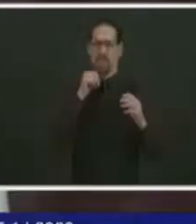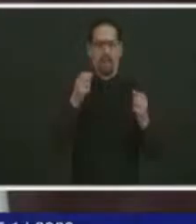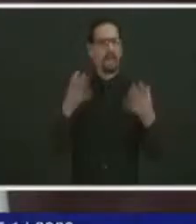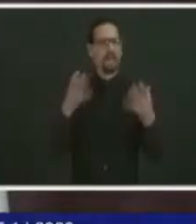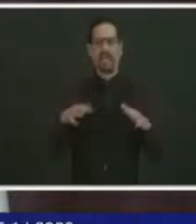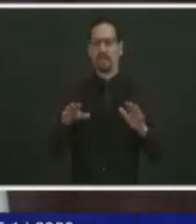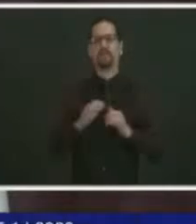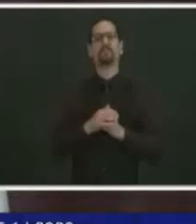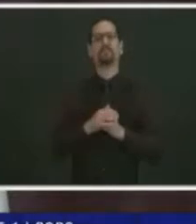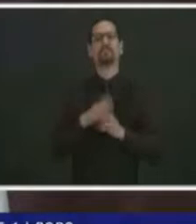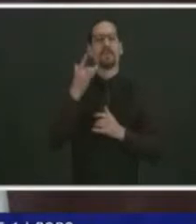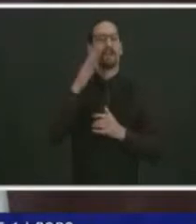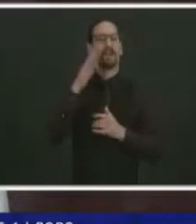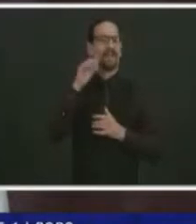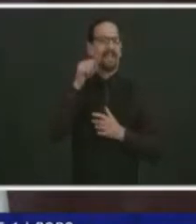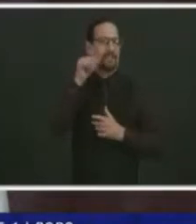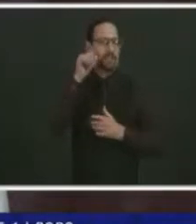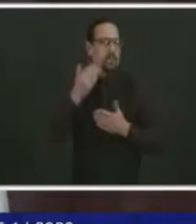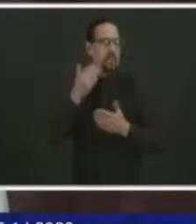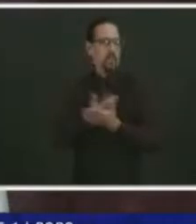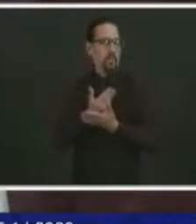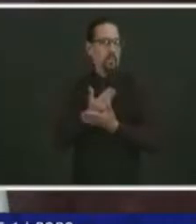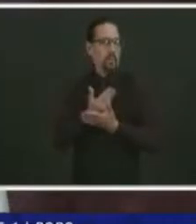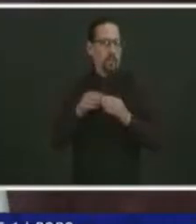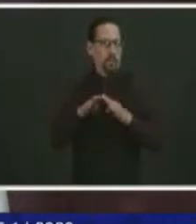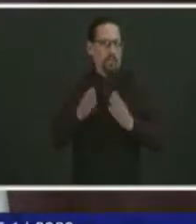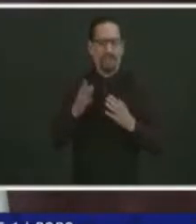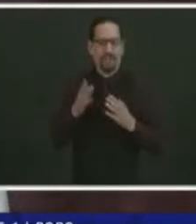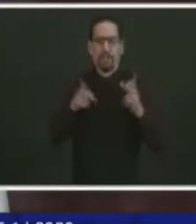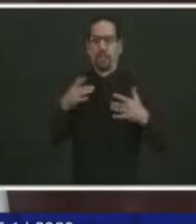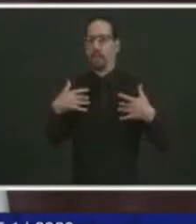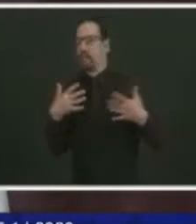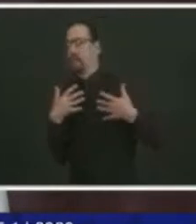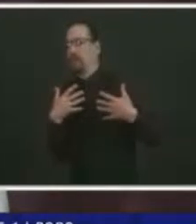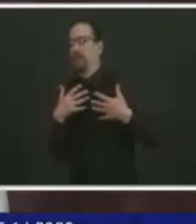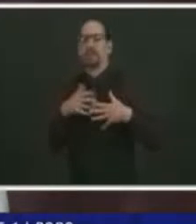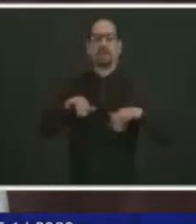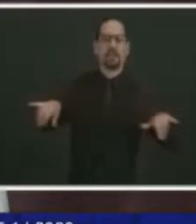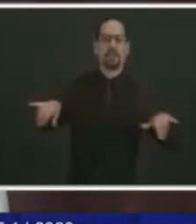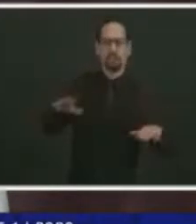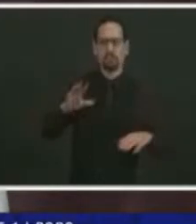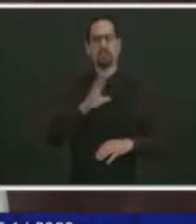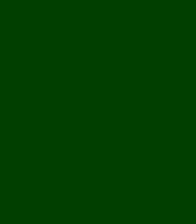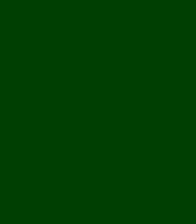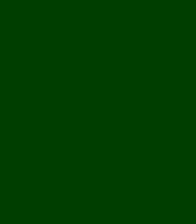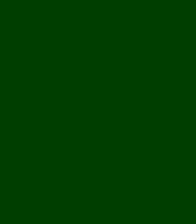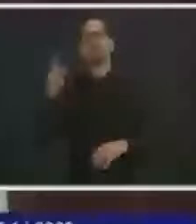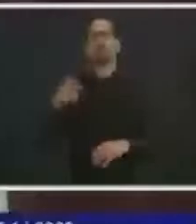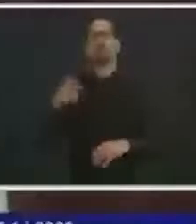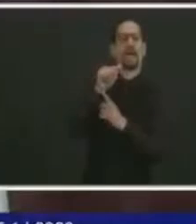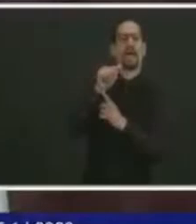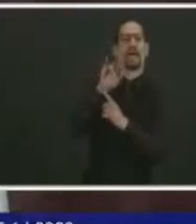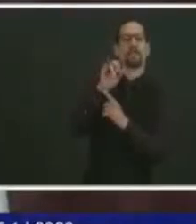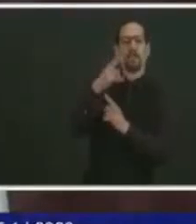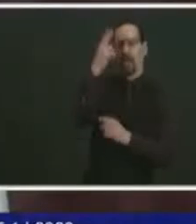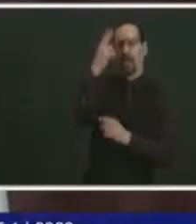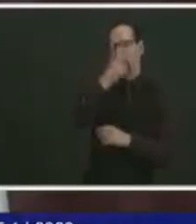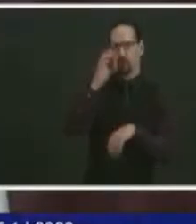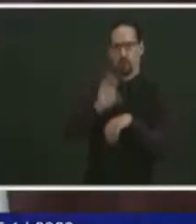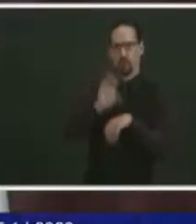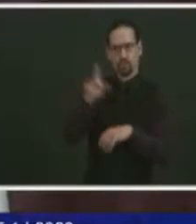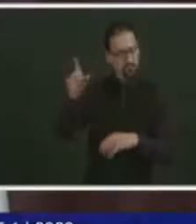get comfortable, but the parish did a terrific job. You know, everybody was screened to make sure they weren't sick.